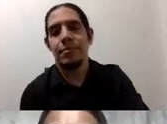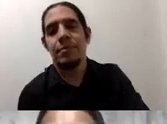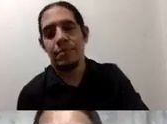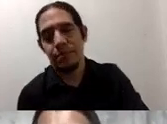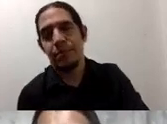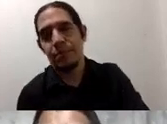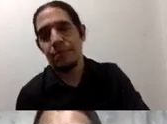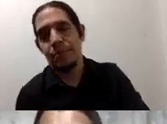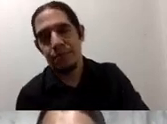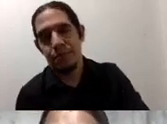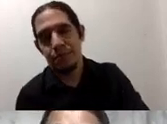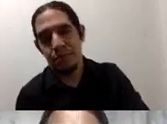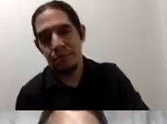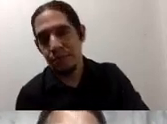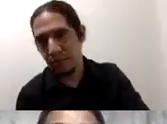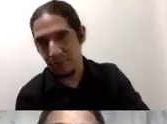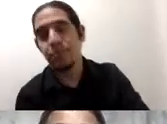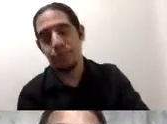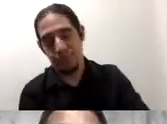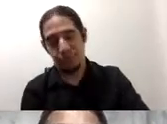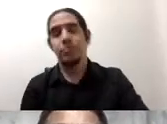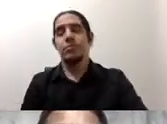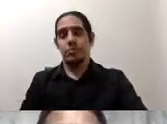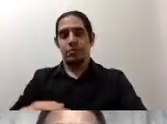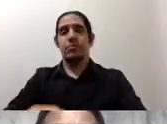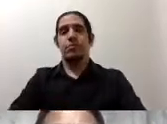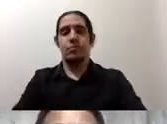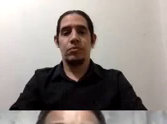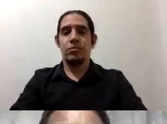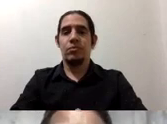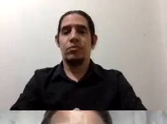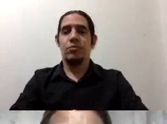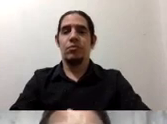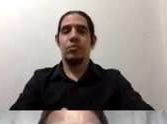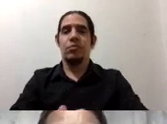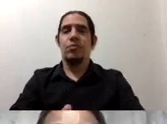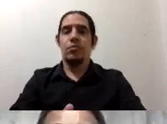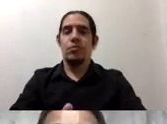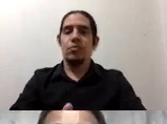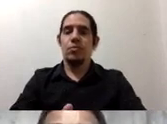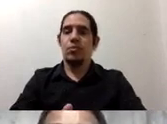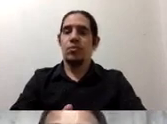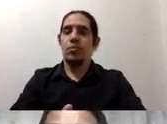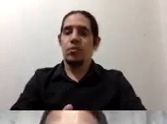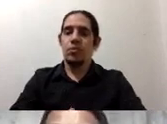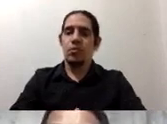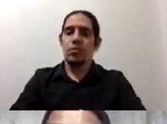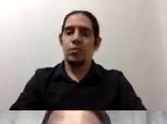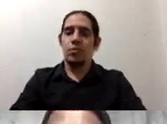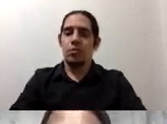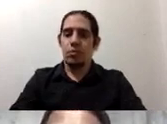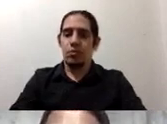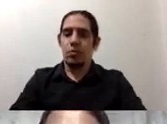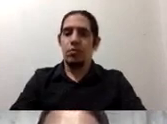and outside the educational institution, according to them. And the investigate the perceptions towards non-standard English of